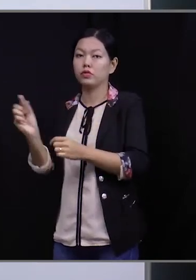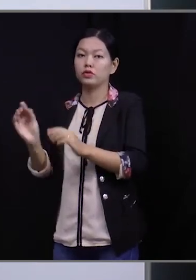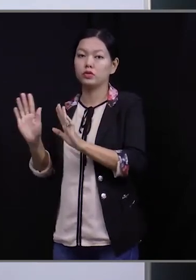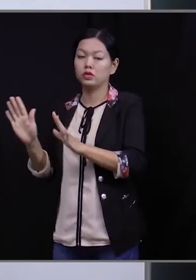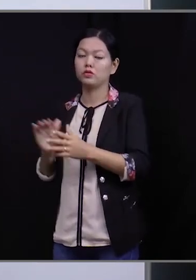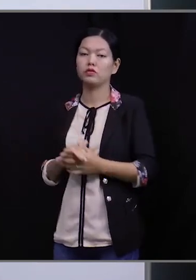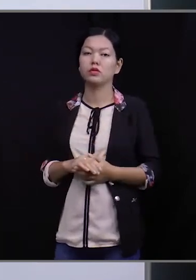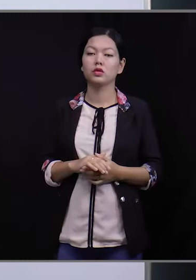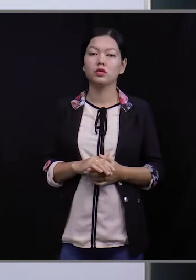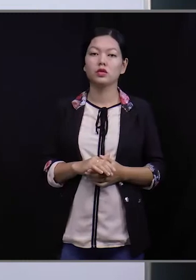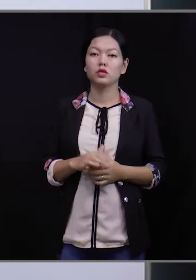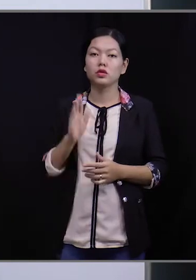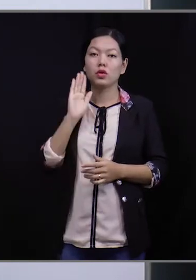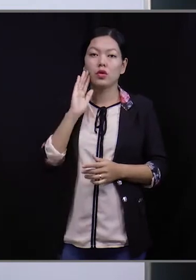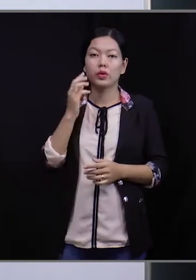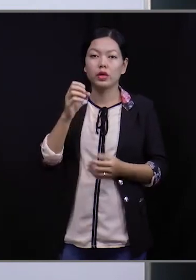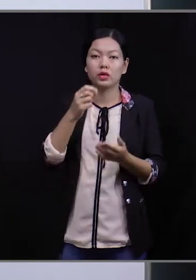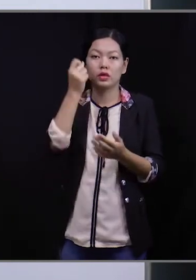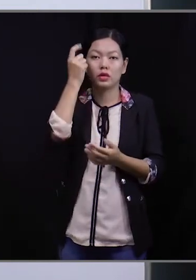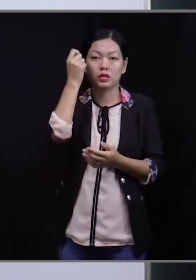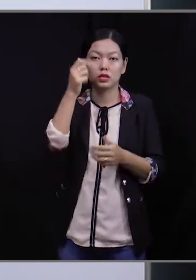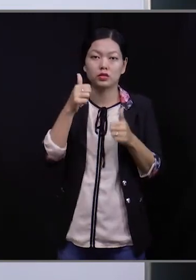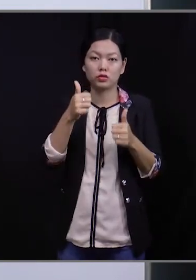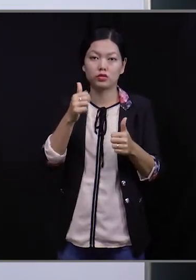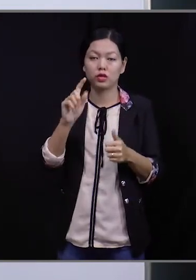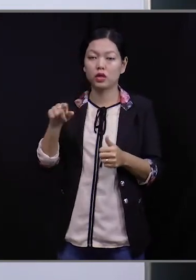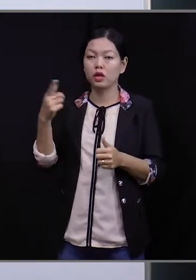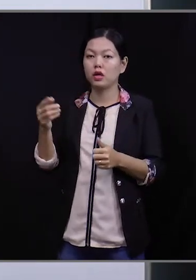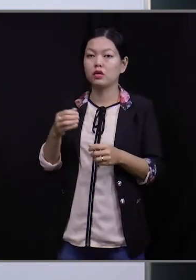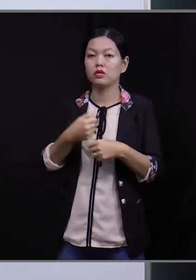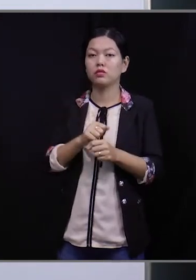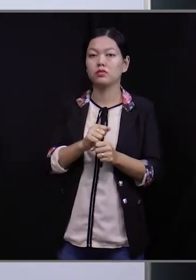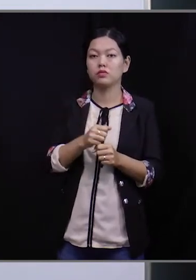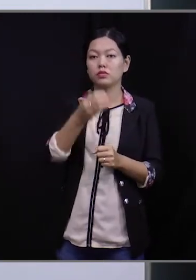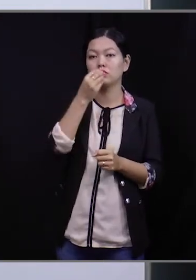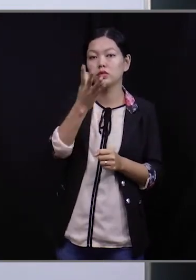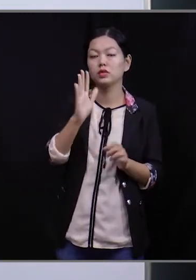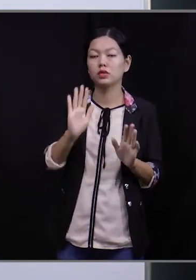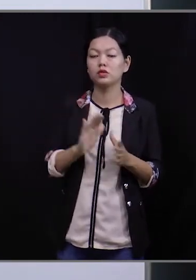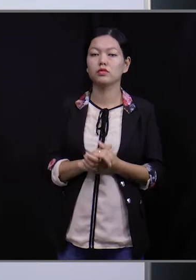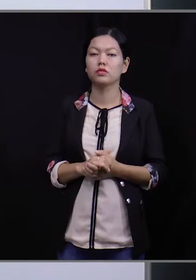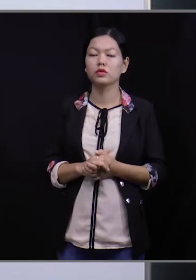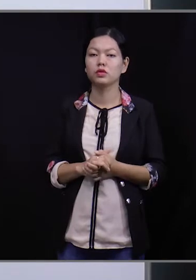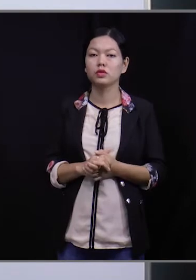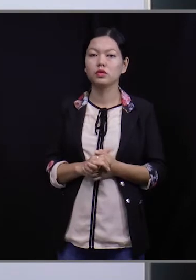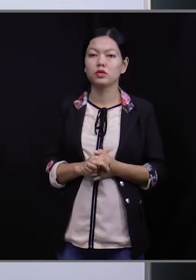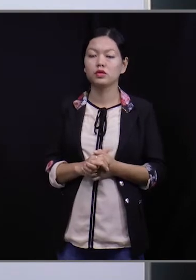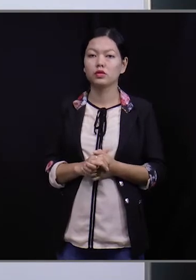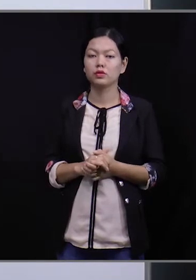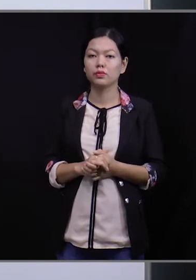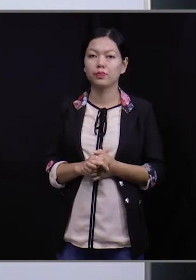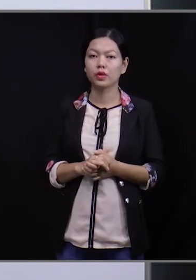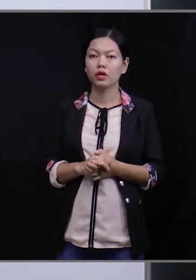Okay, so why expansionary? Now, in times of depression, or let's say in times